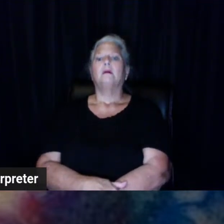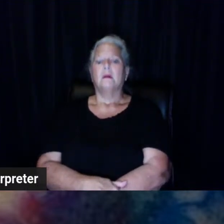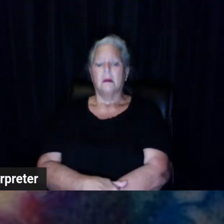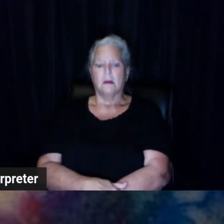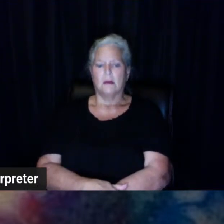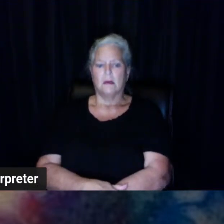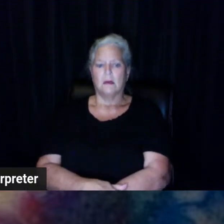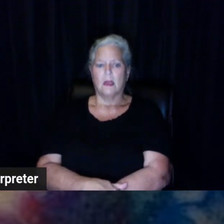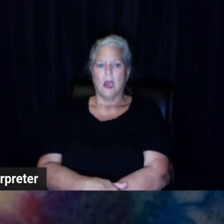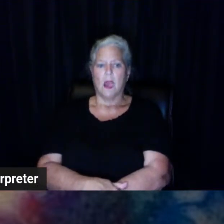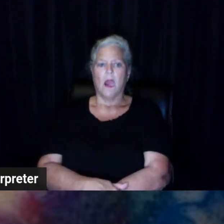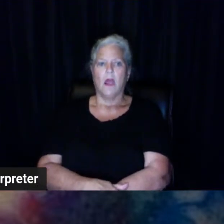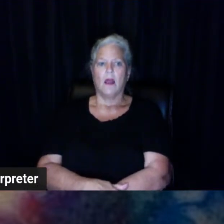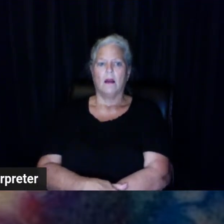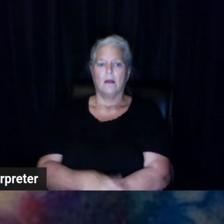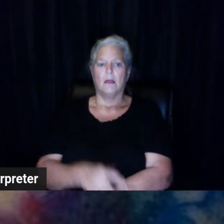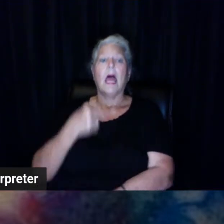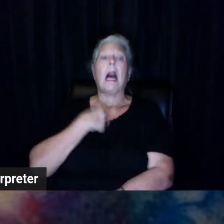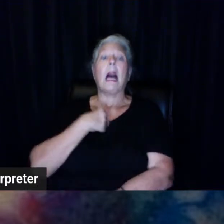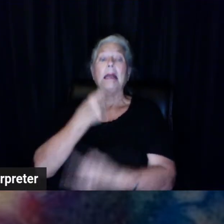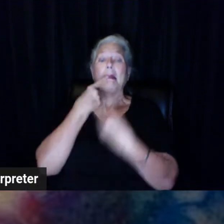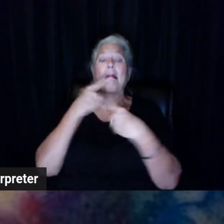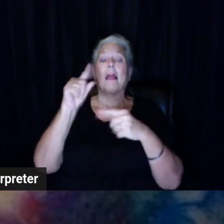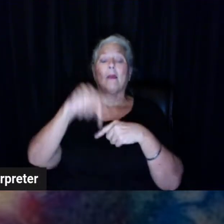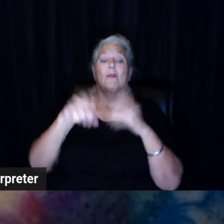I declare this meeting